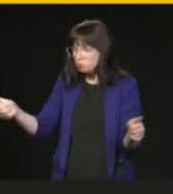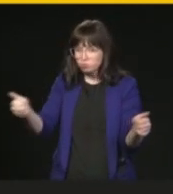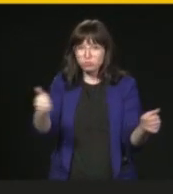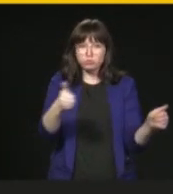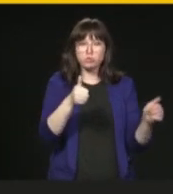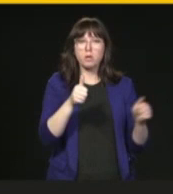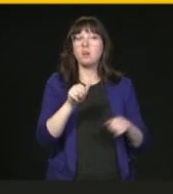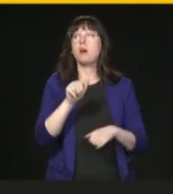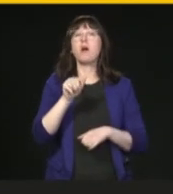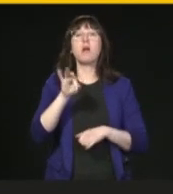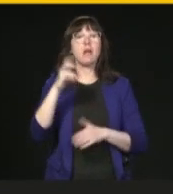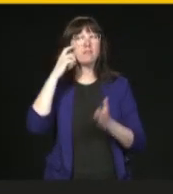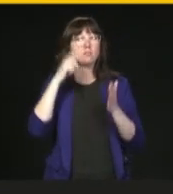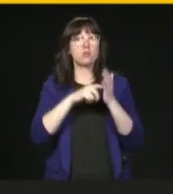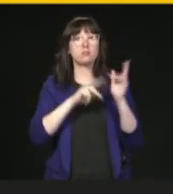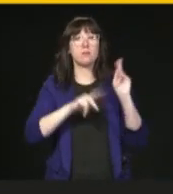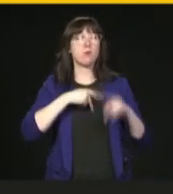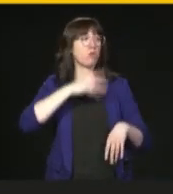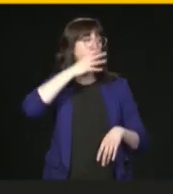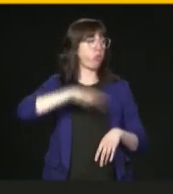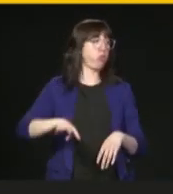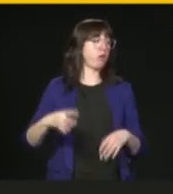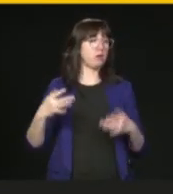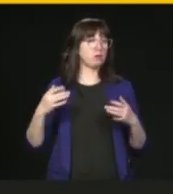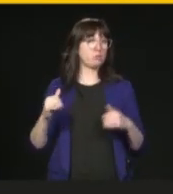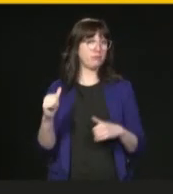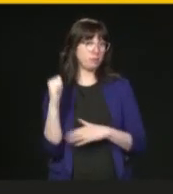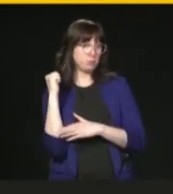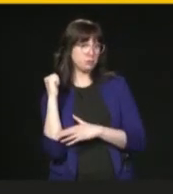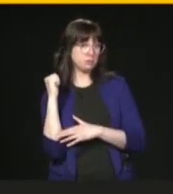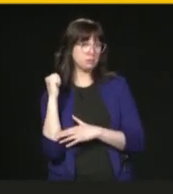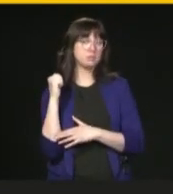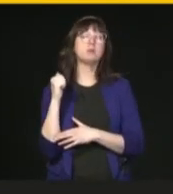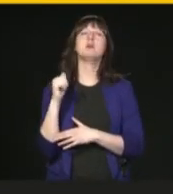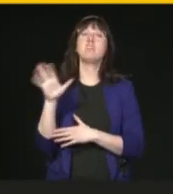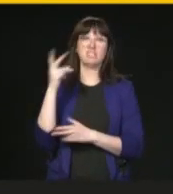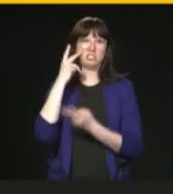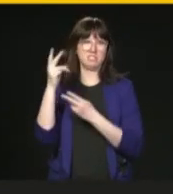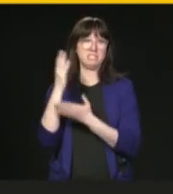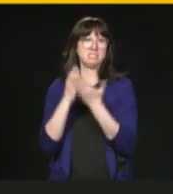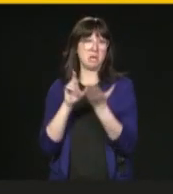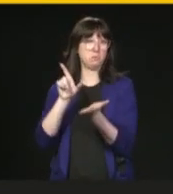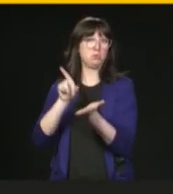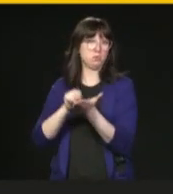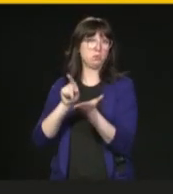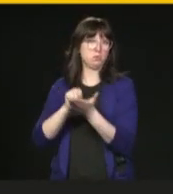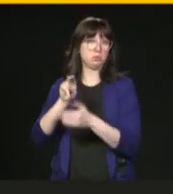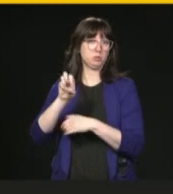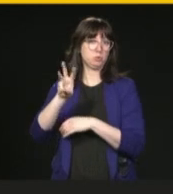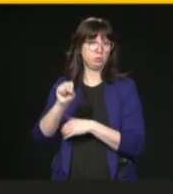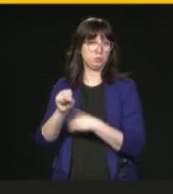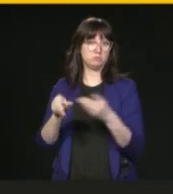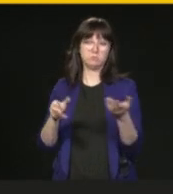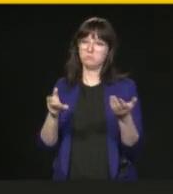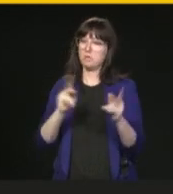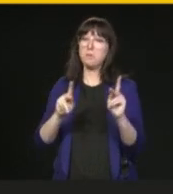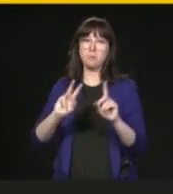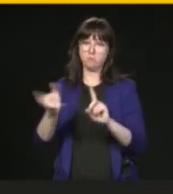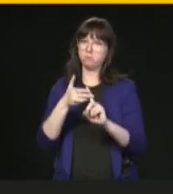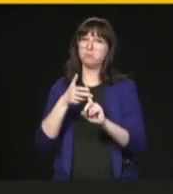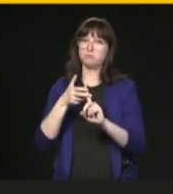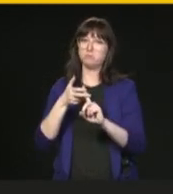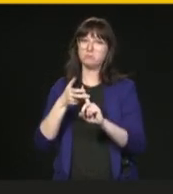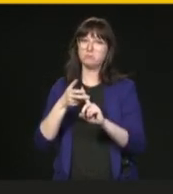And if people do not comply with the guidelines, and we have seen a number of cases in the news where people have stopped